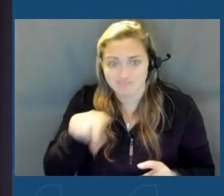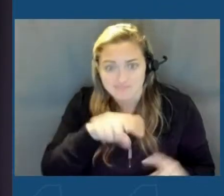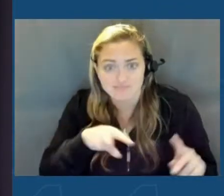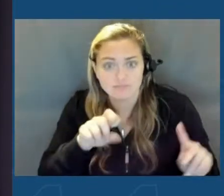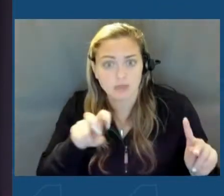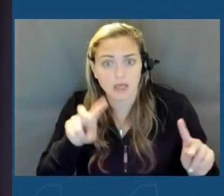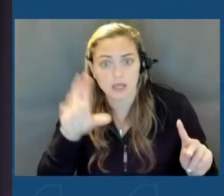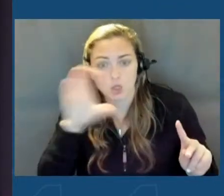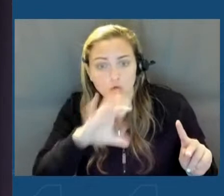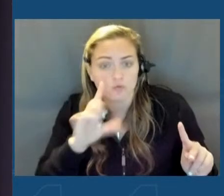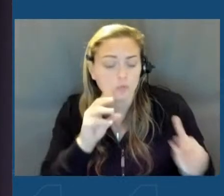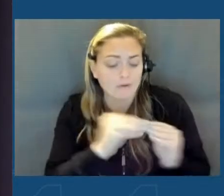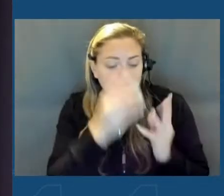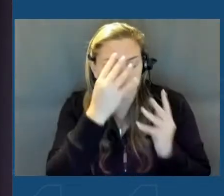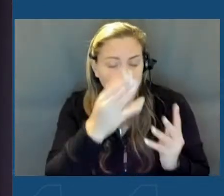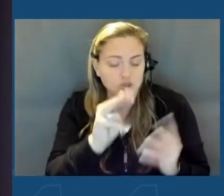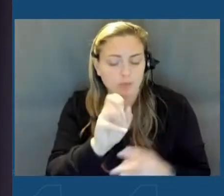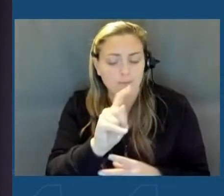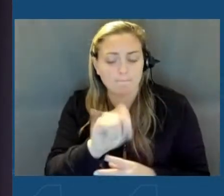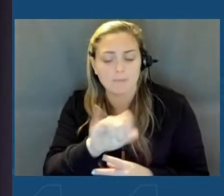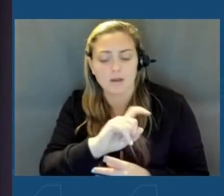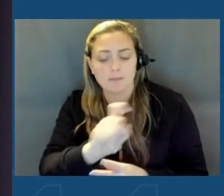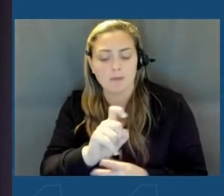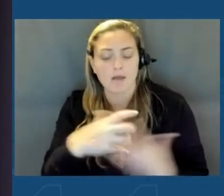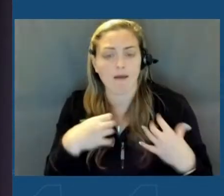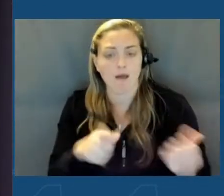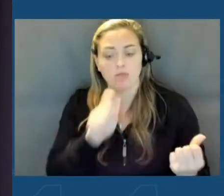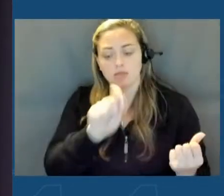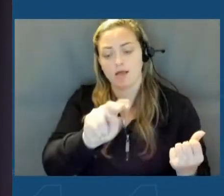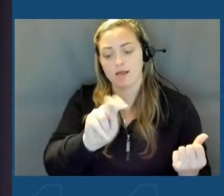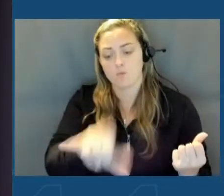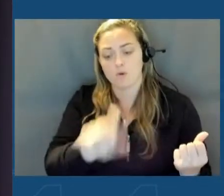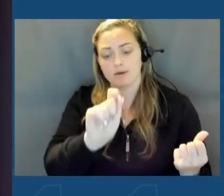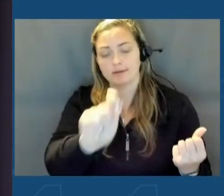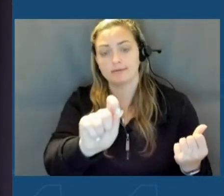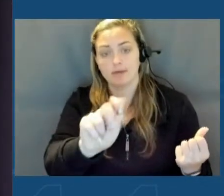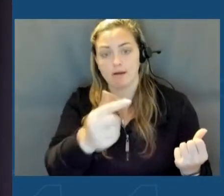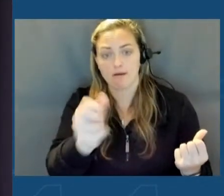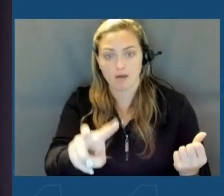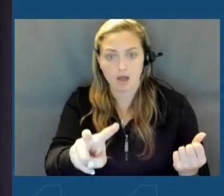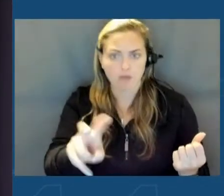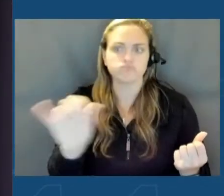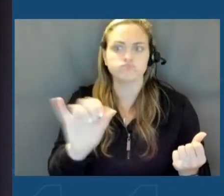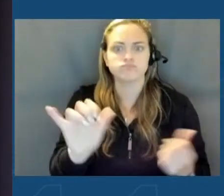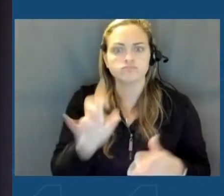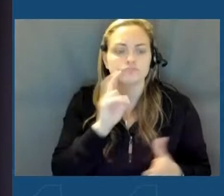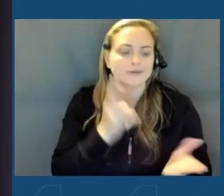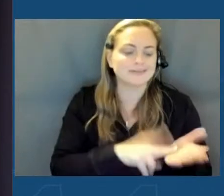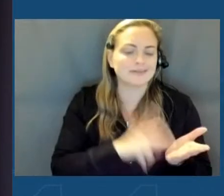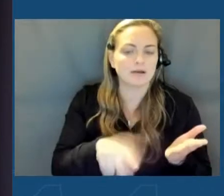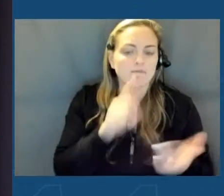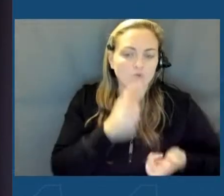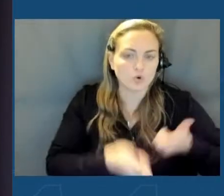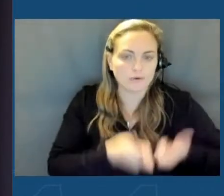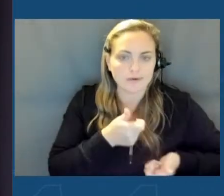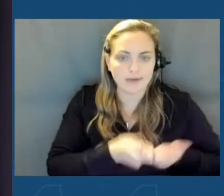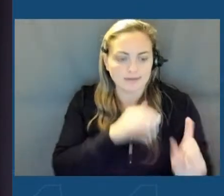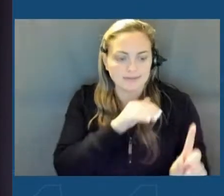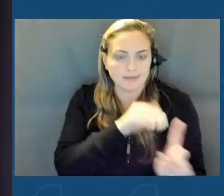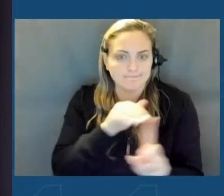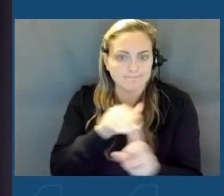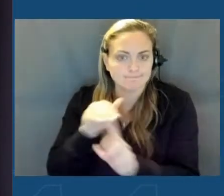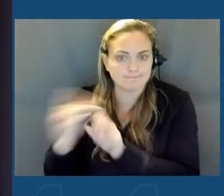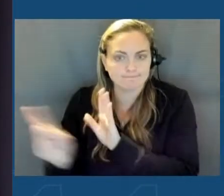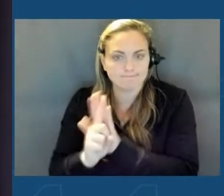more information on monkeypox at health.ny.gov, and you also can sign up for text messages